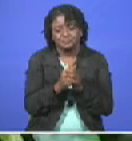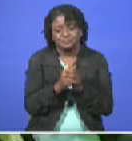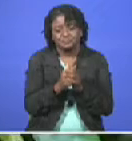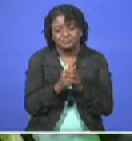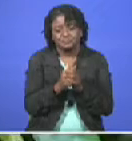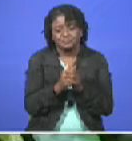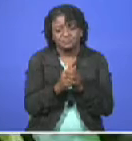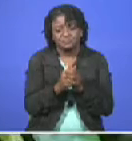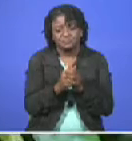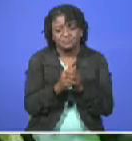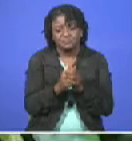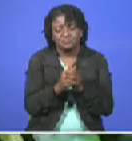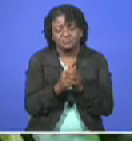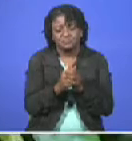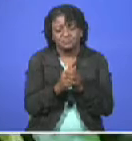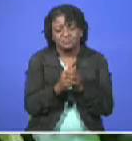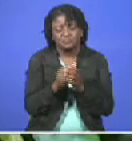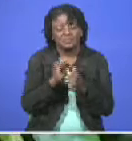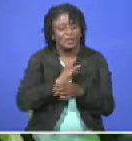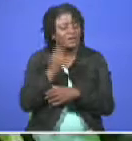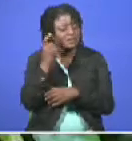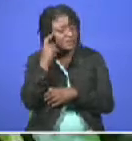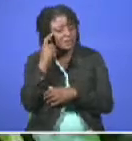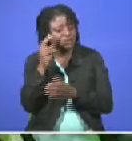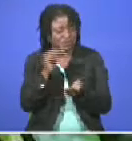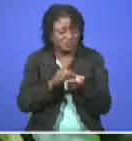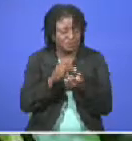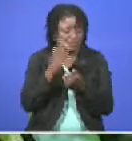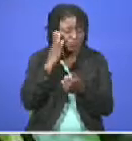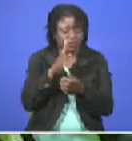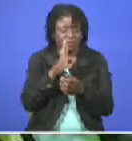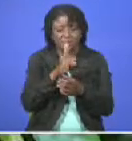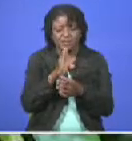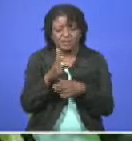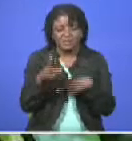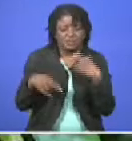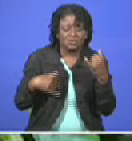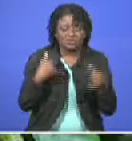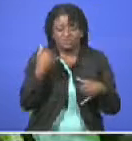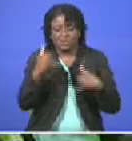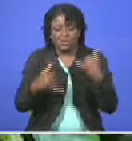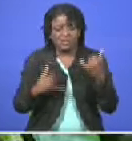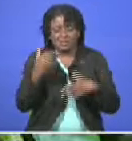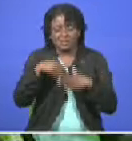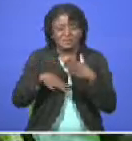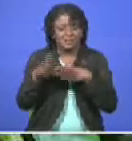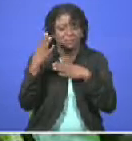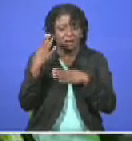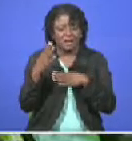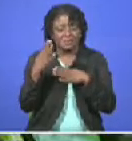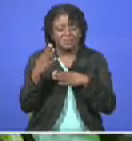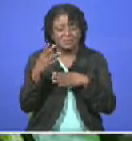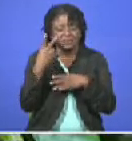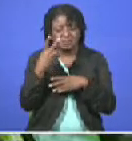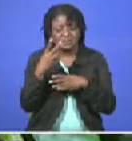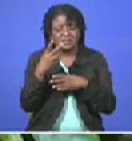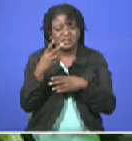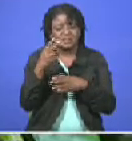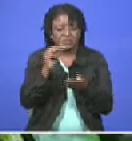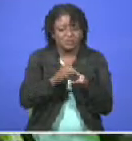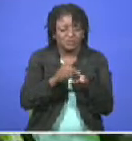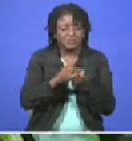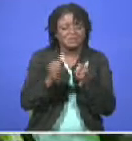I think nurses would be joyous in the Bahamas to finally see the Nurses and Midwives Act finally passed, because we have a lot of nurses who are